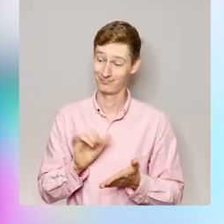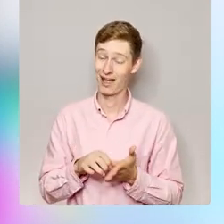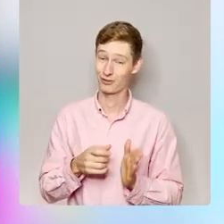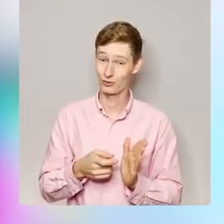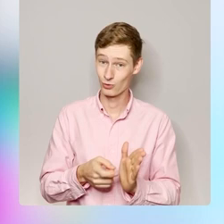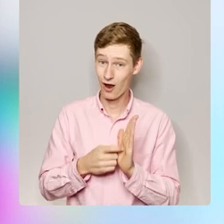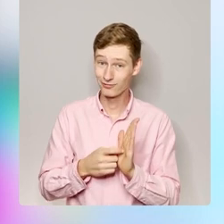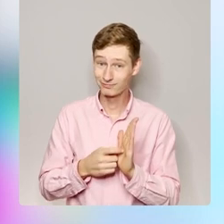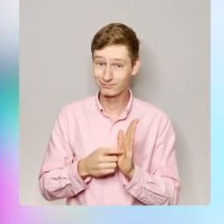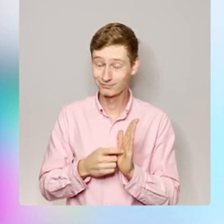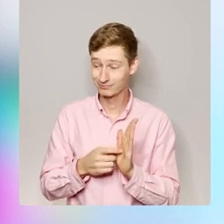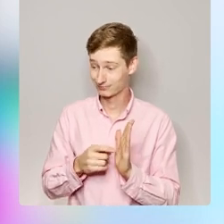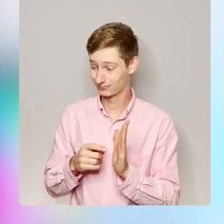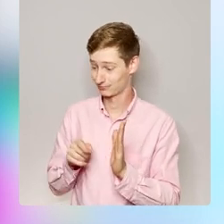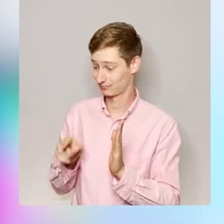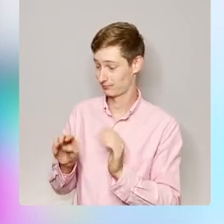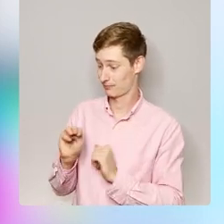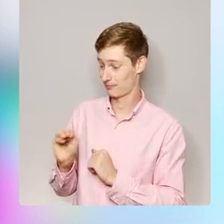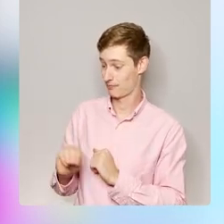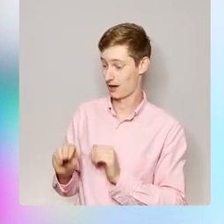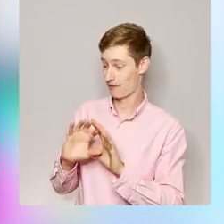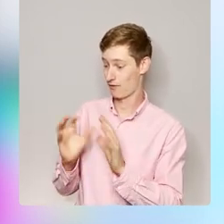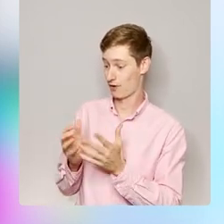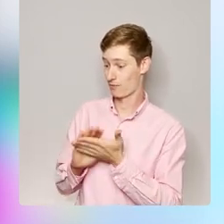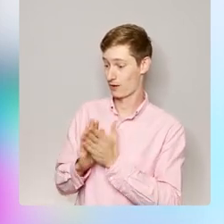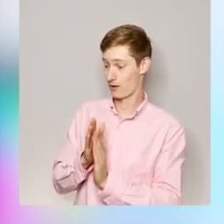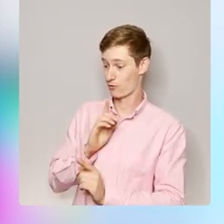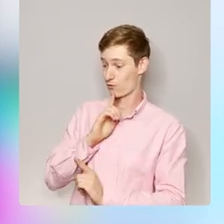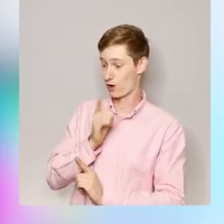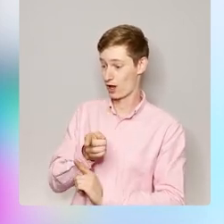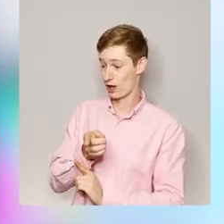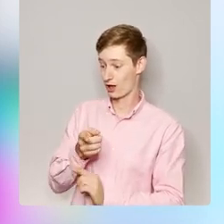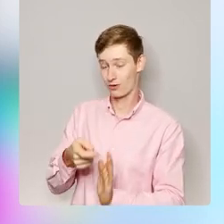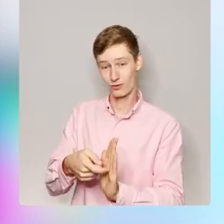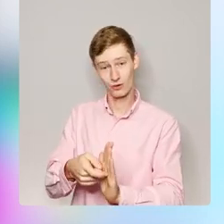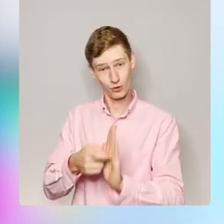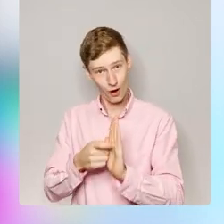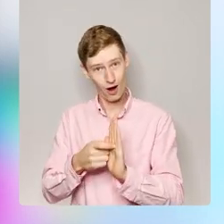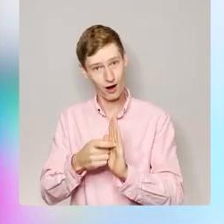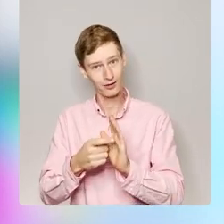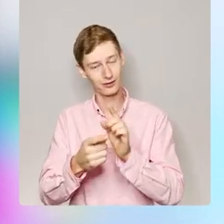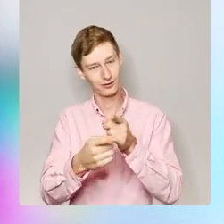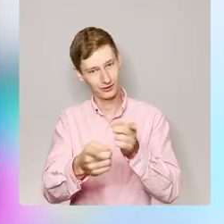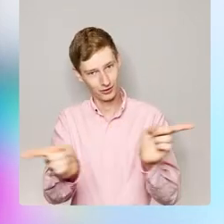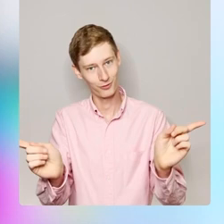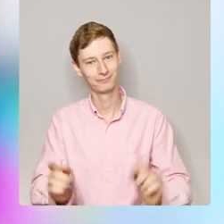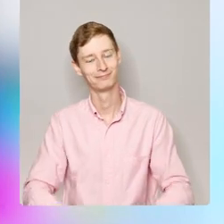I mean, that's what it's going to take to make the metaverse a reality.